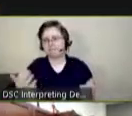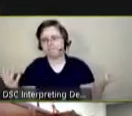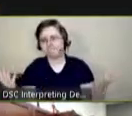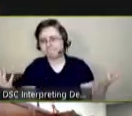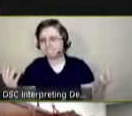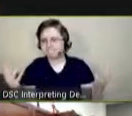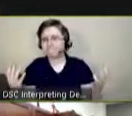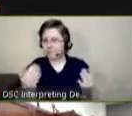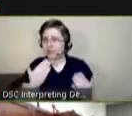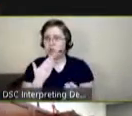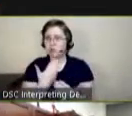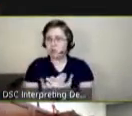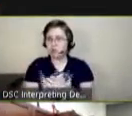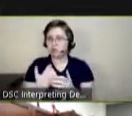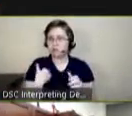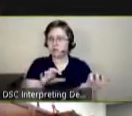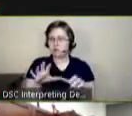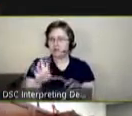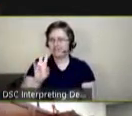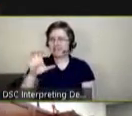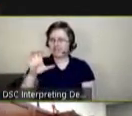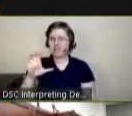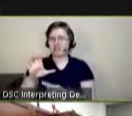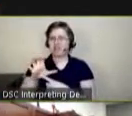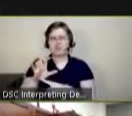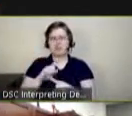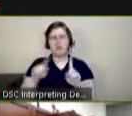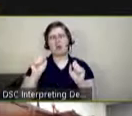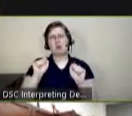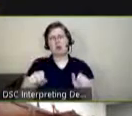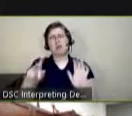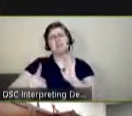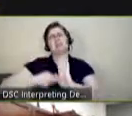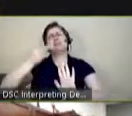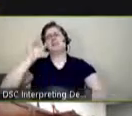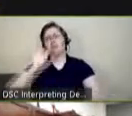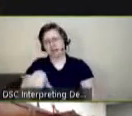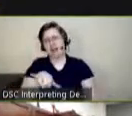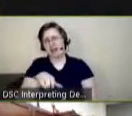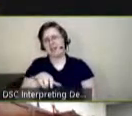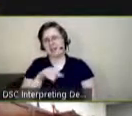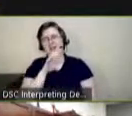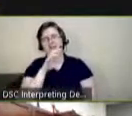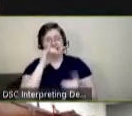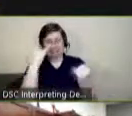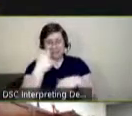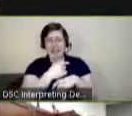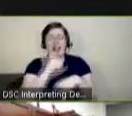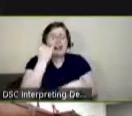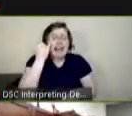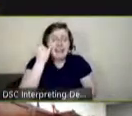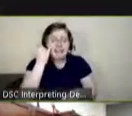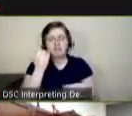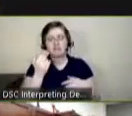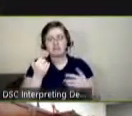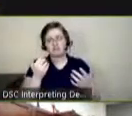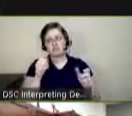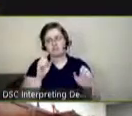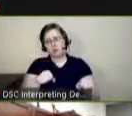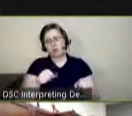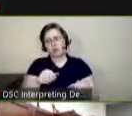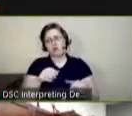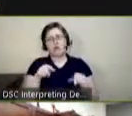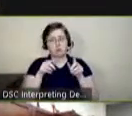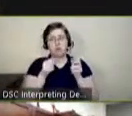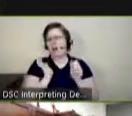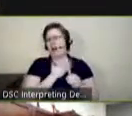it's good that we're doing 700. But we could easily double that at that clinic today, just the process that we're using.